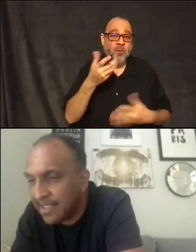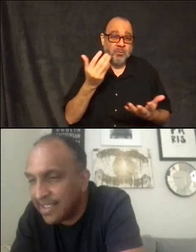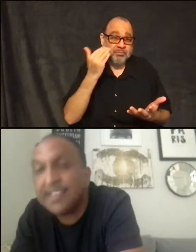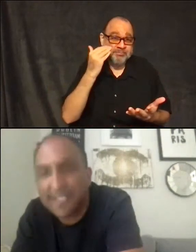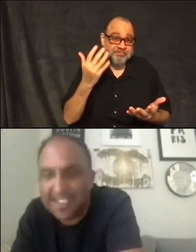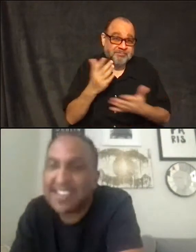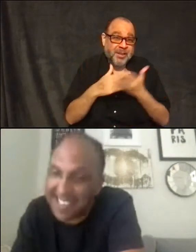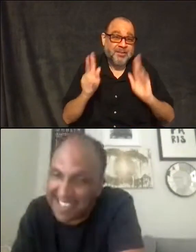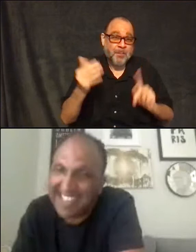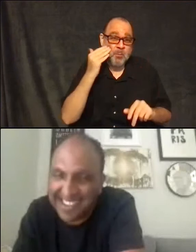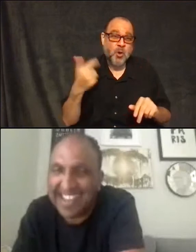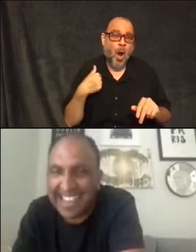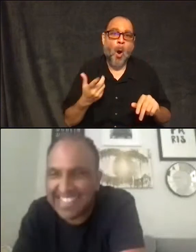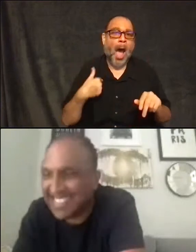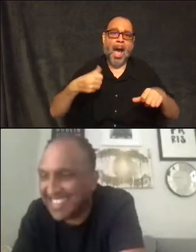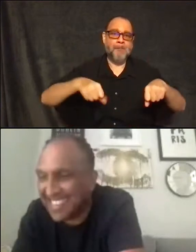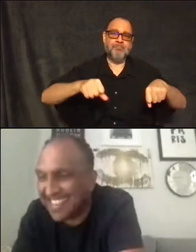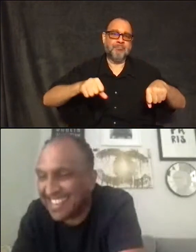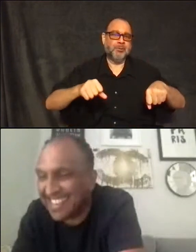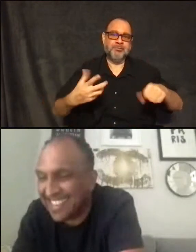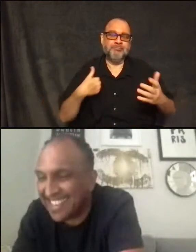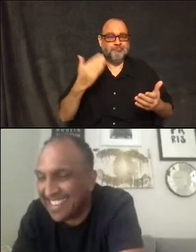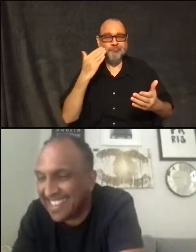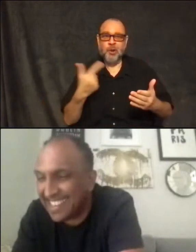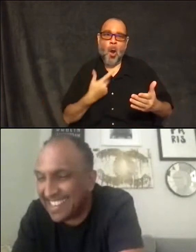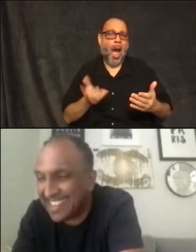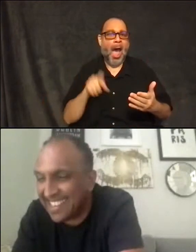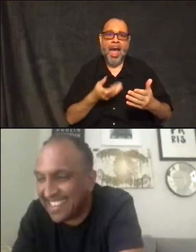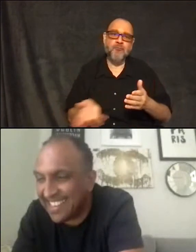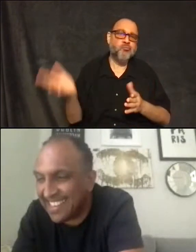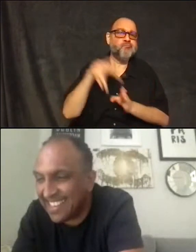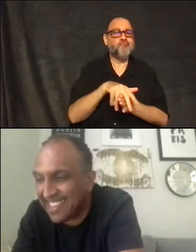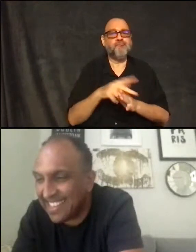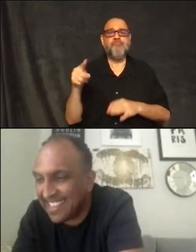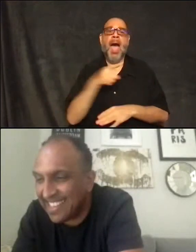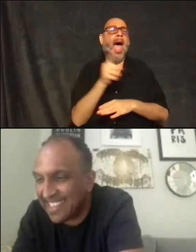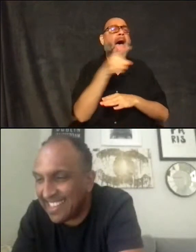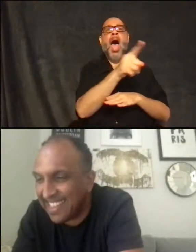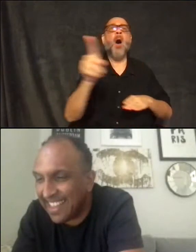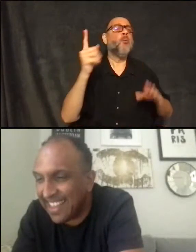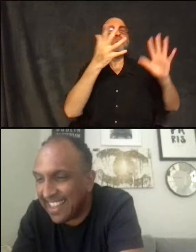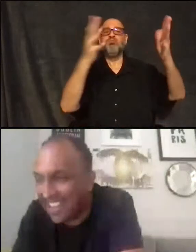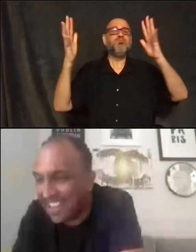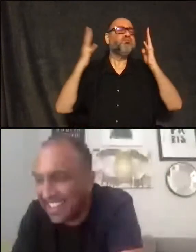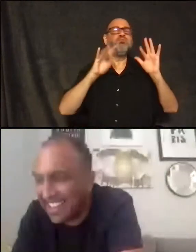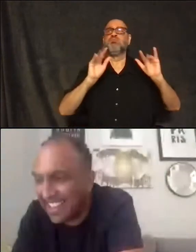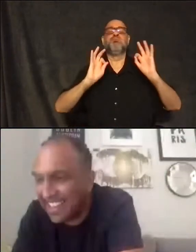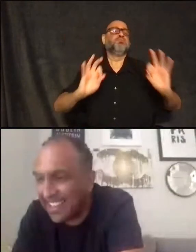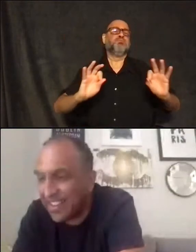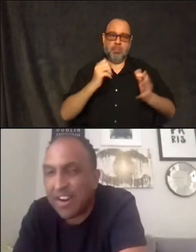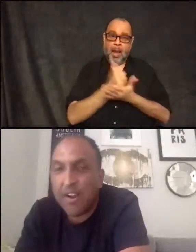thing. It's like I got to get out in nature, get on two wheels, and yeah, that's my thing. But I want to ask a couple more questions to wrap